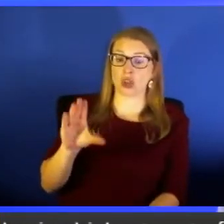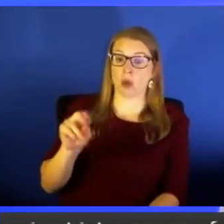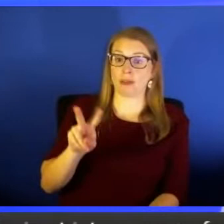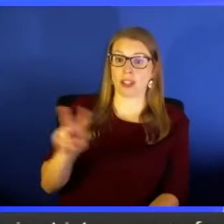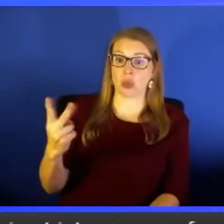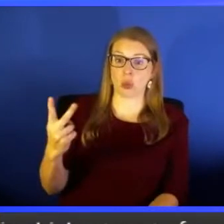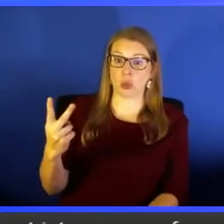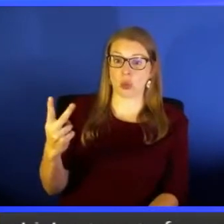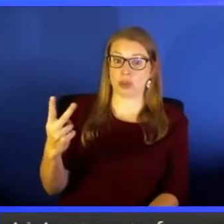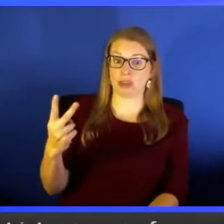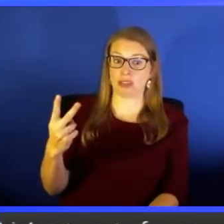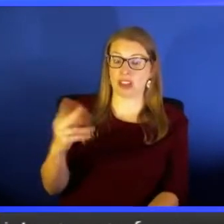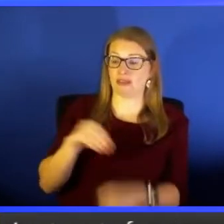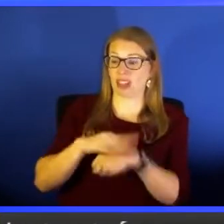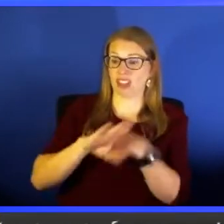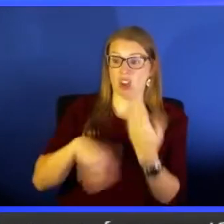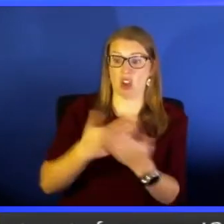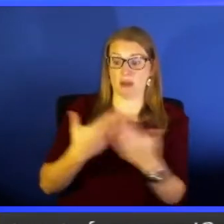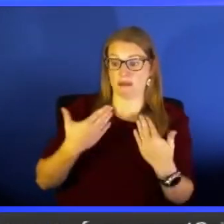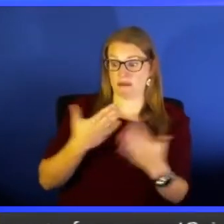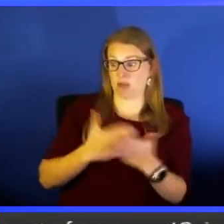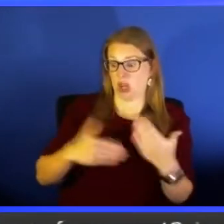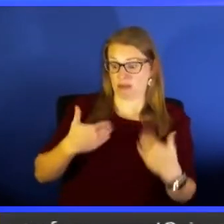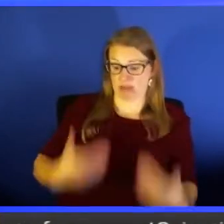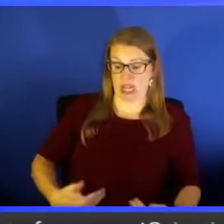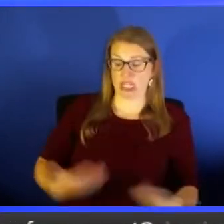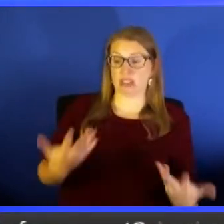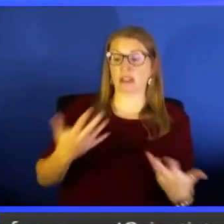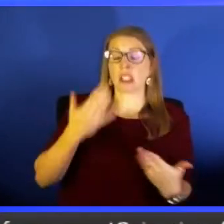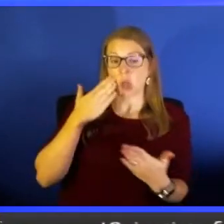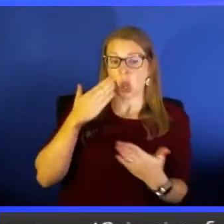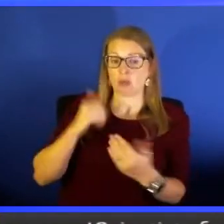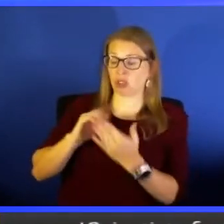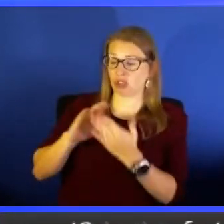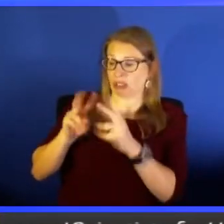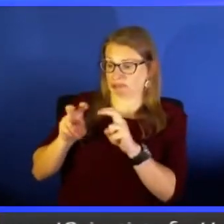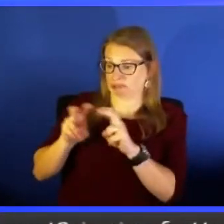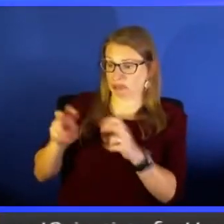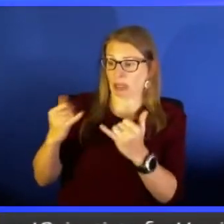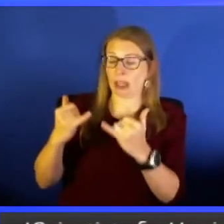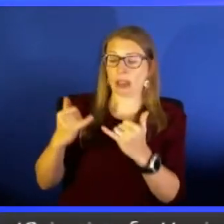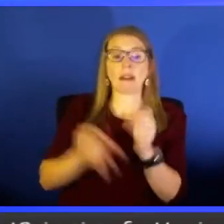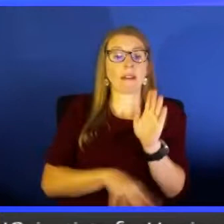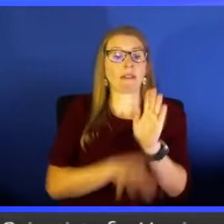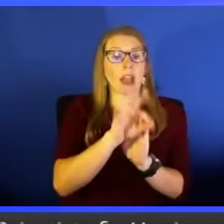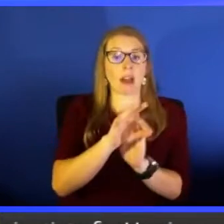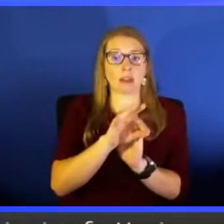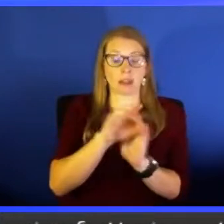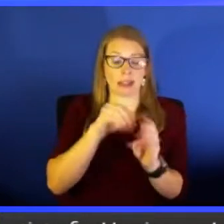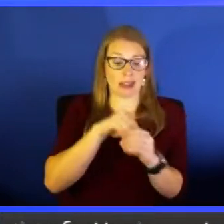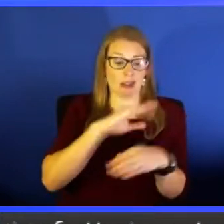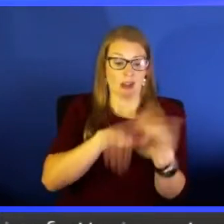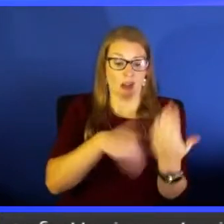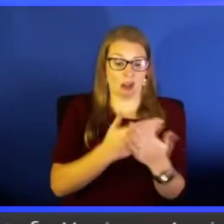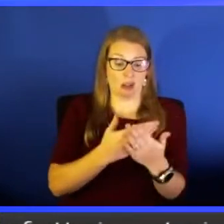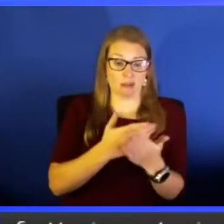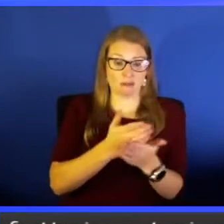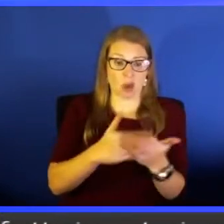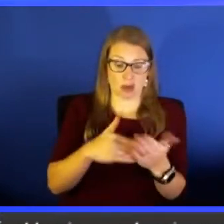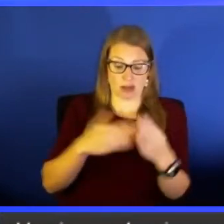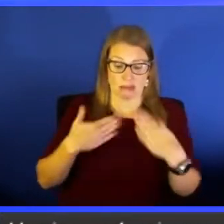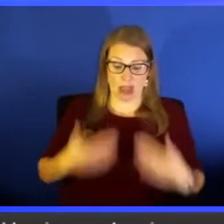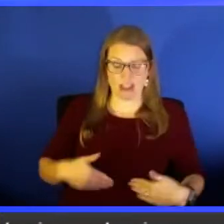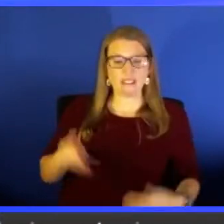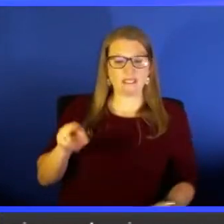all parts of the body, and so we know these things are being addressed. We know it's been found in all parts of the body as well, the virus has. And so